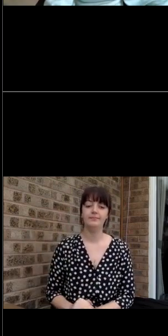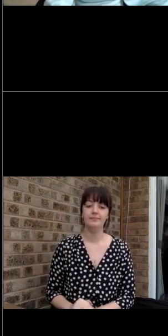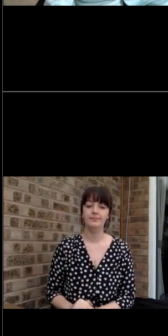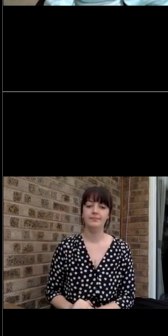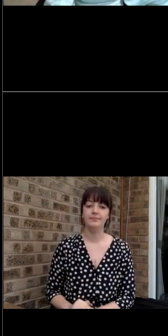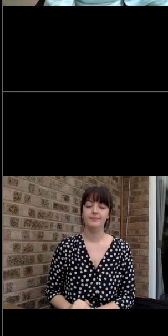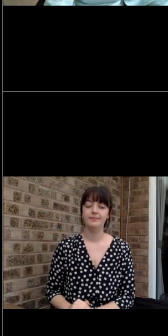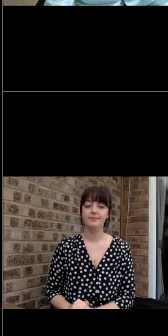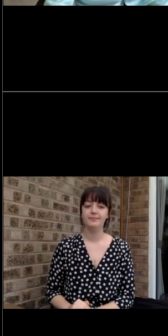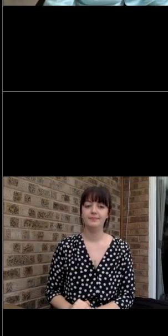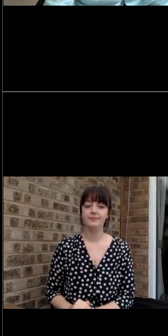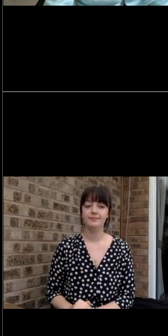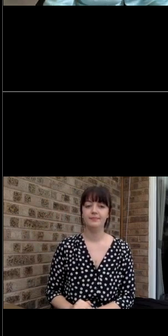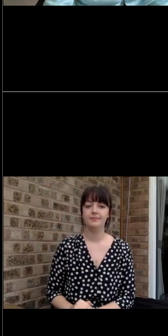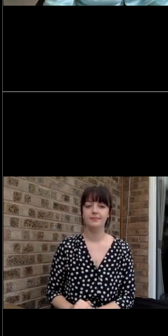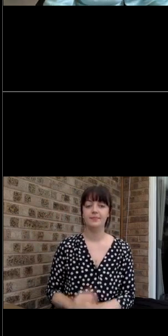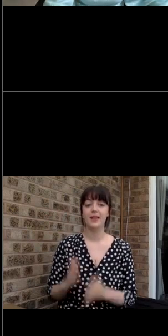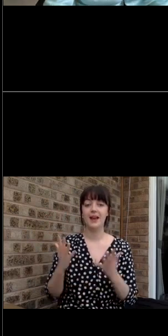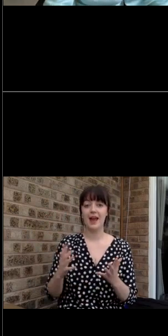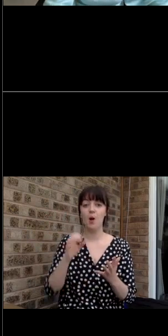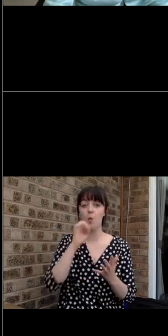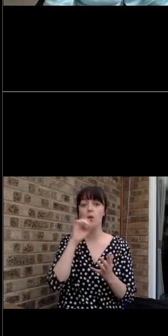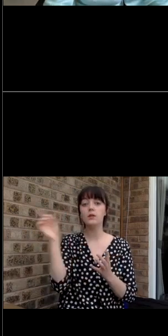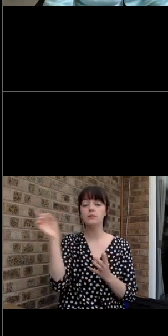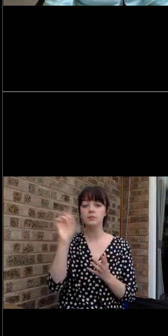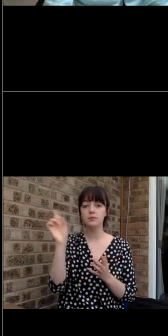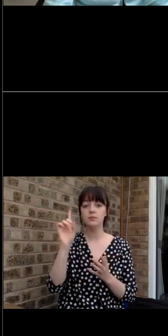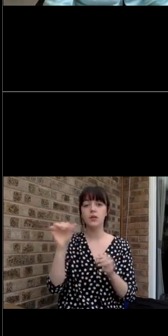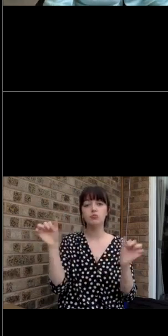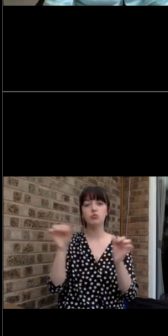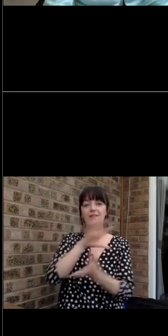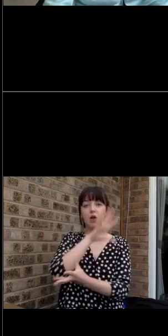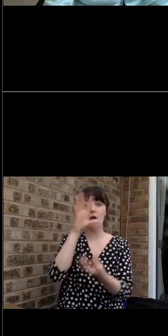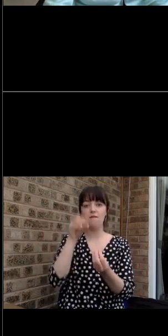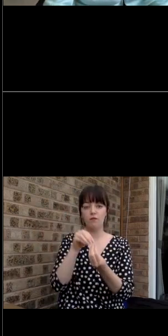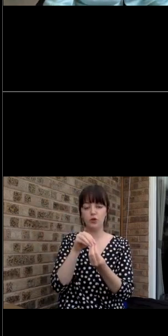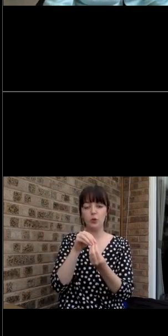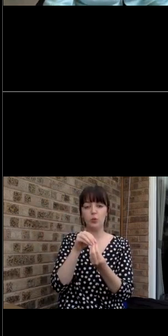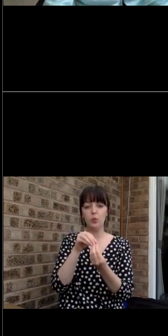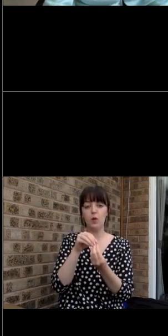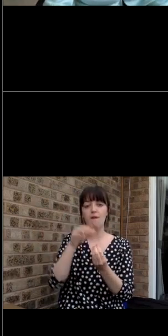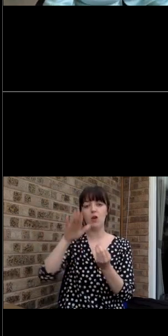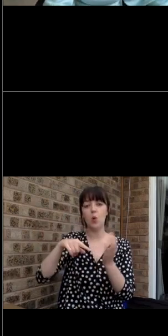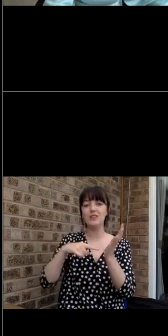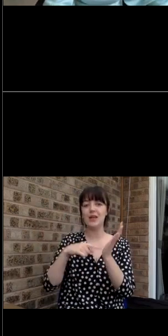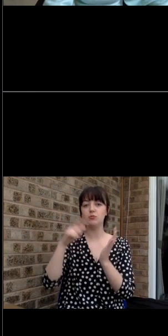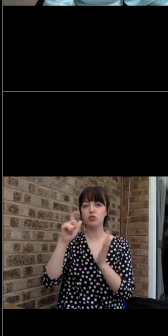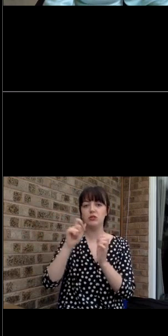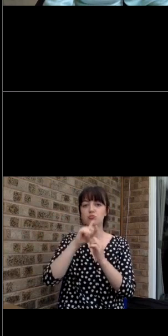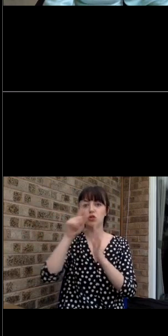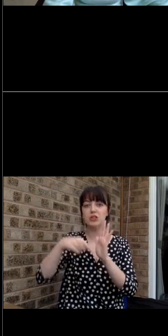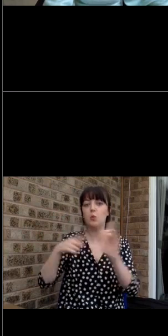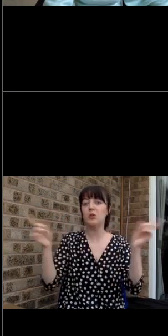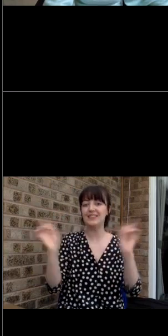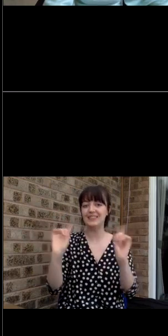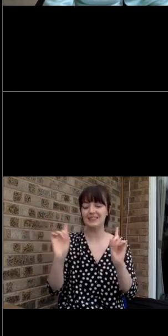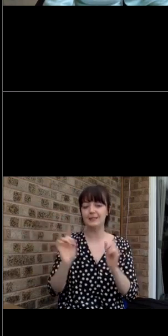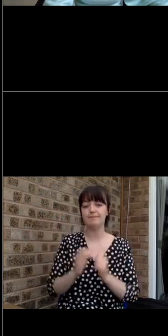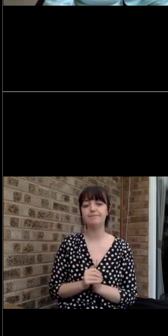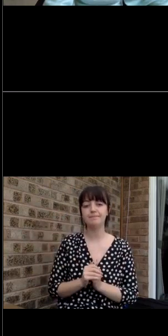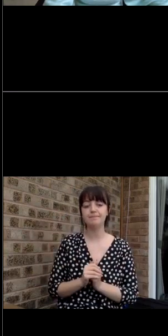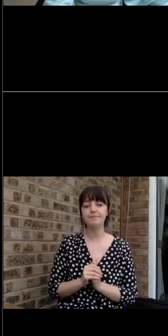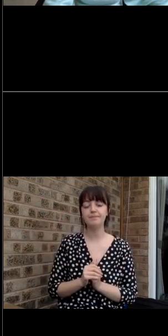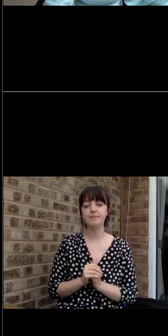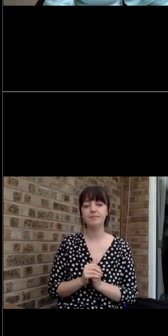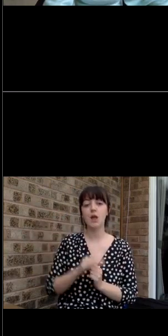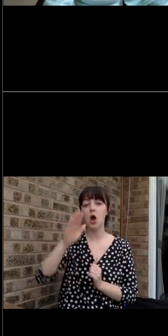So I'm now going to take this opportunity to provide a brief overview of the Lower Thames Crossing project. The Lower Thames Crossing is